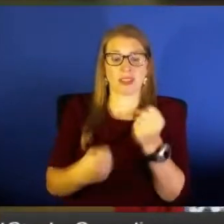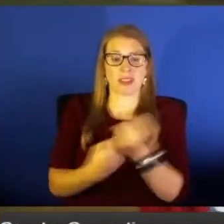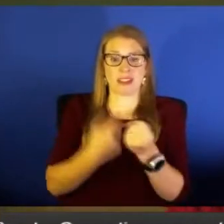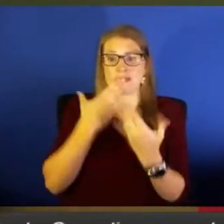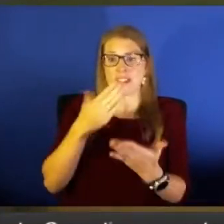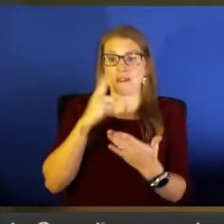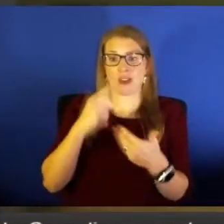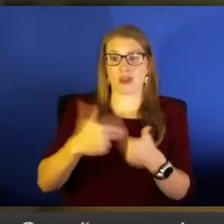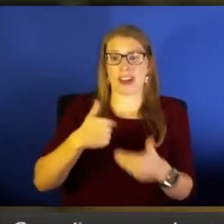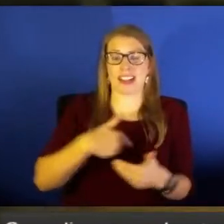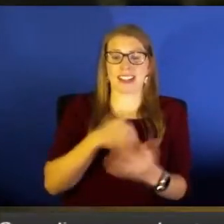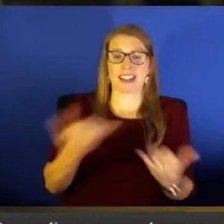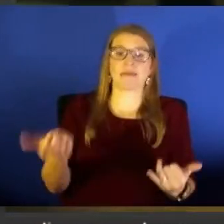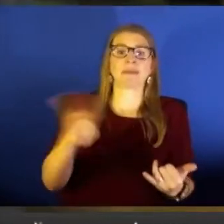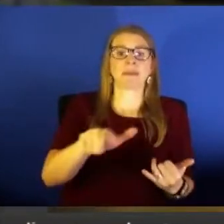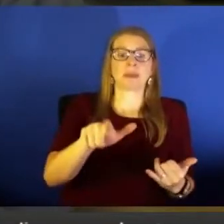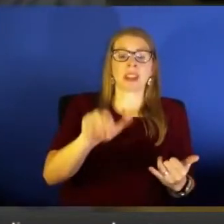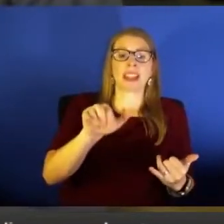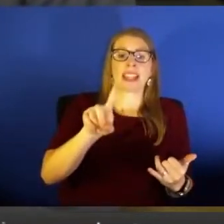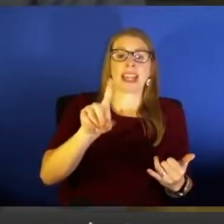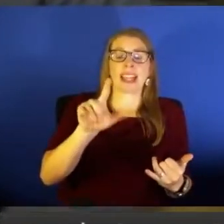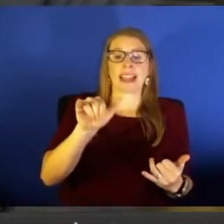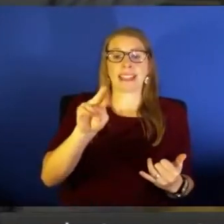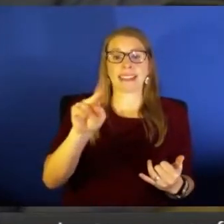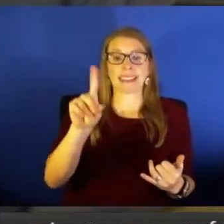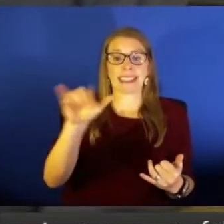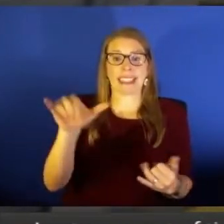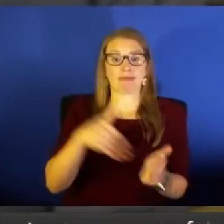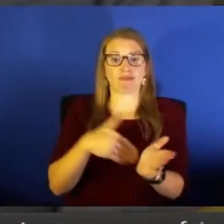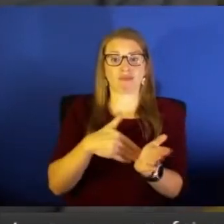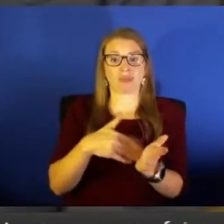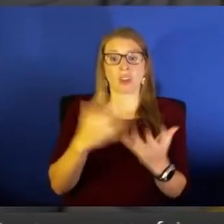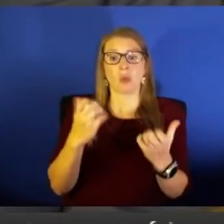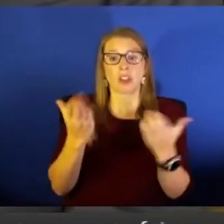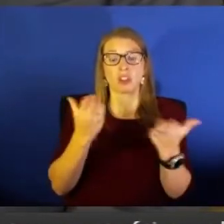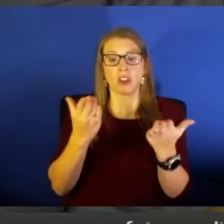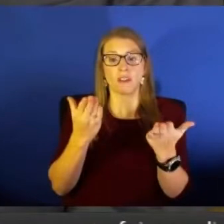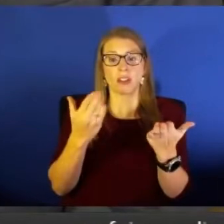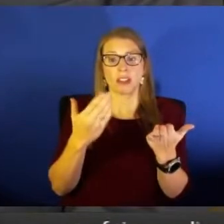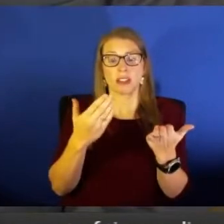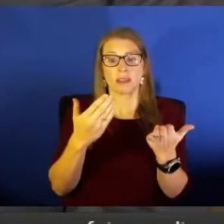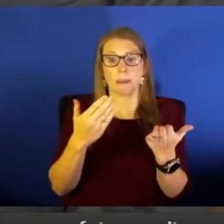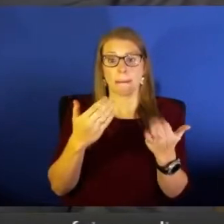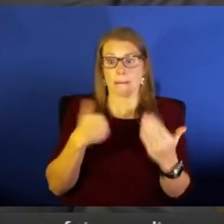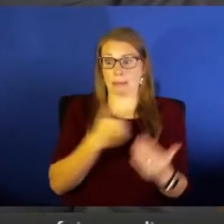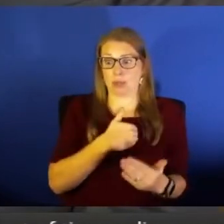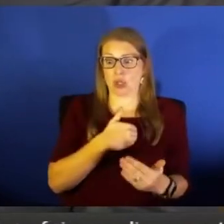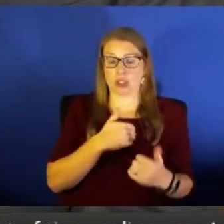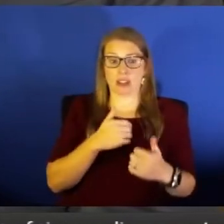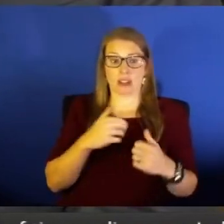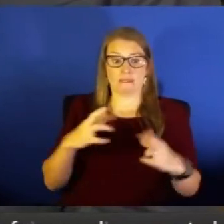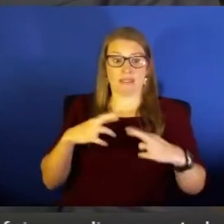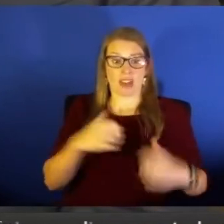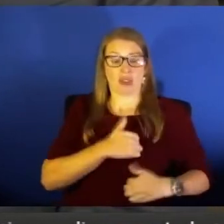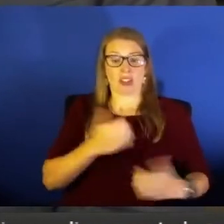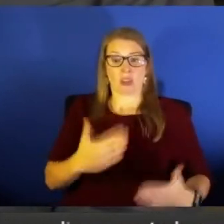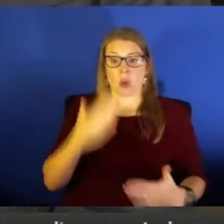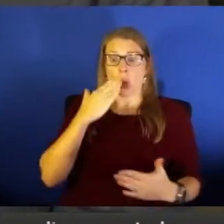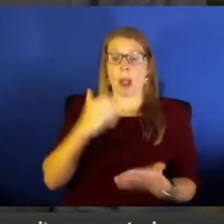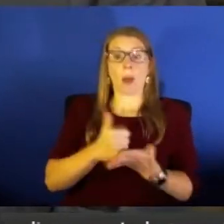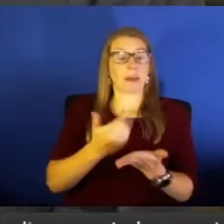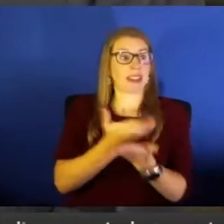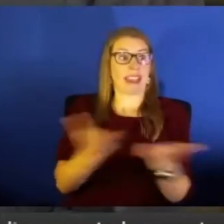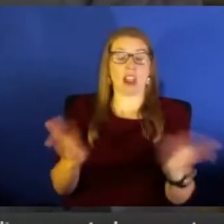today. Dr. Yadlinski. Yeah, I just want our service members and veterans to know that there's help out there, and then for all of our physicians